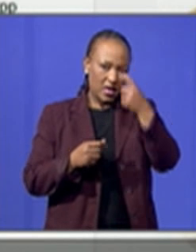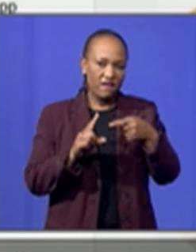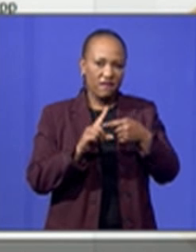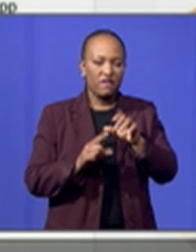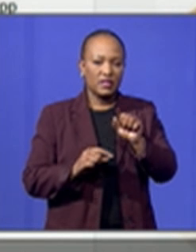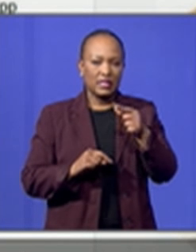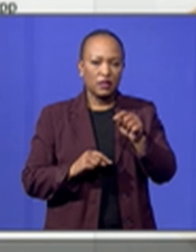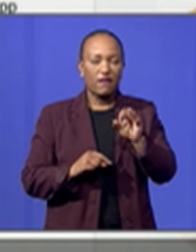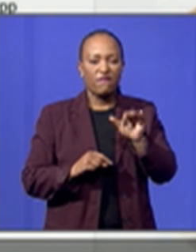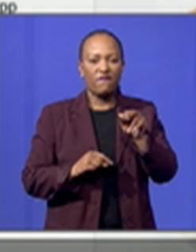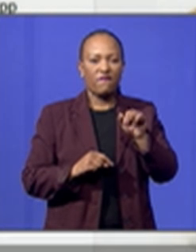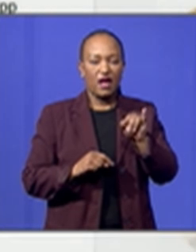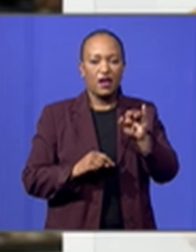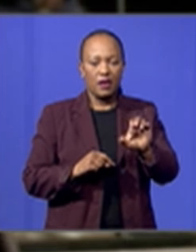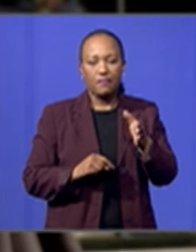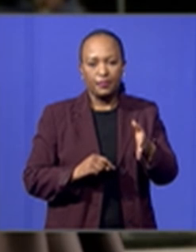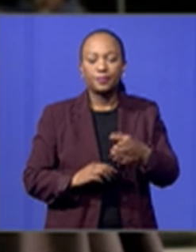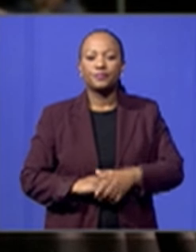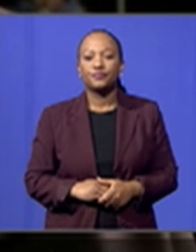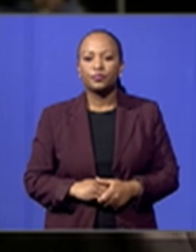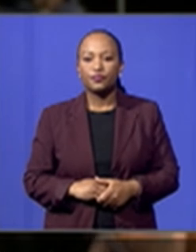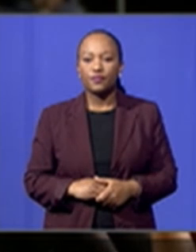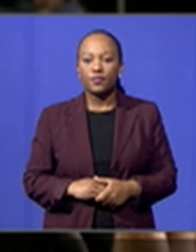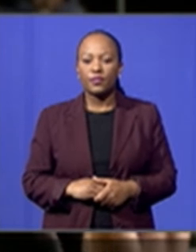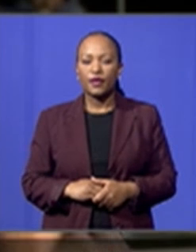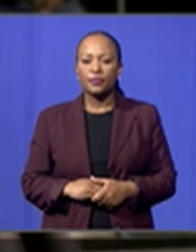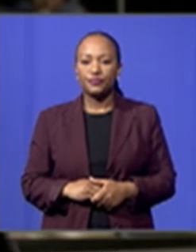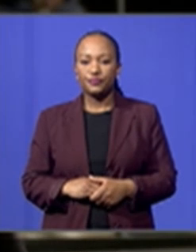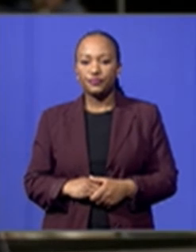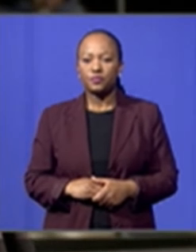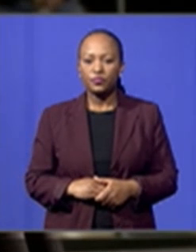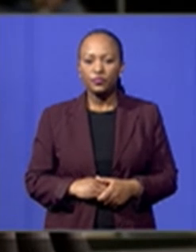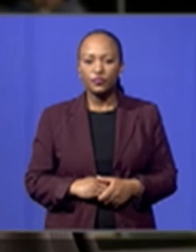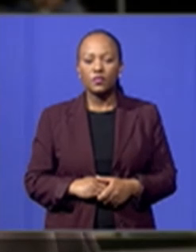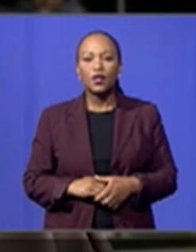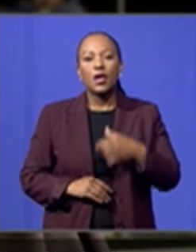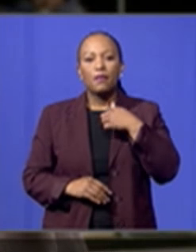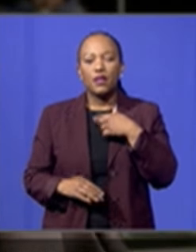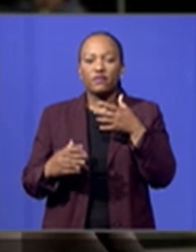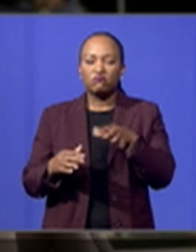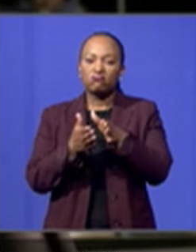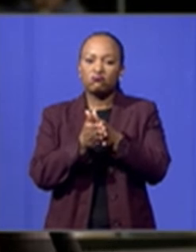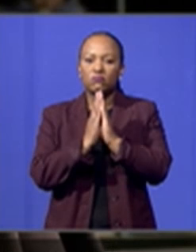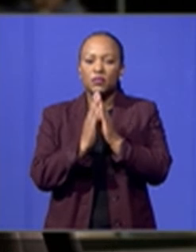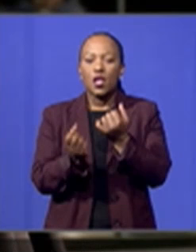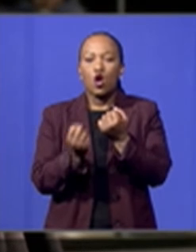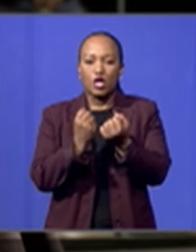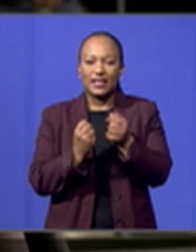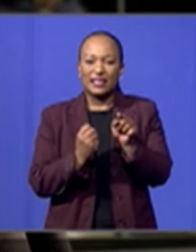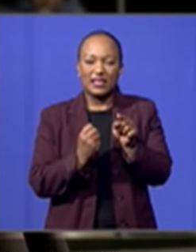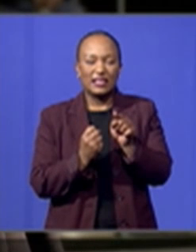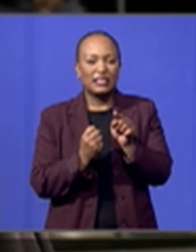Nkosi. And I had to request the court to endorse that he be subjected